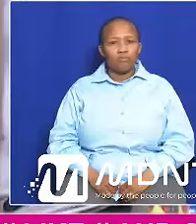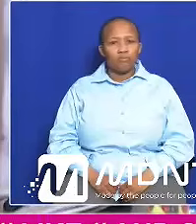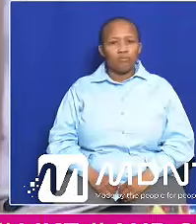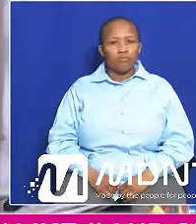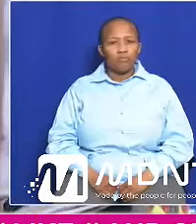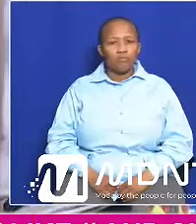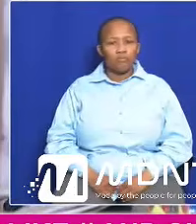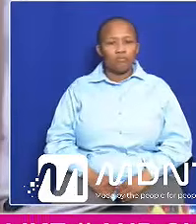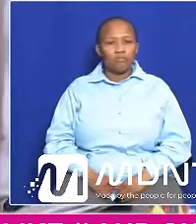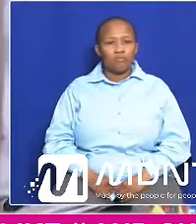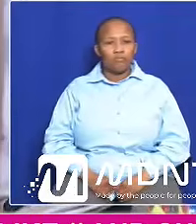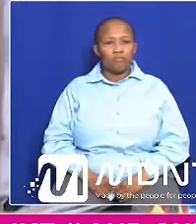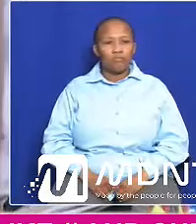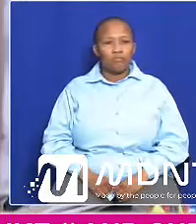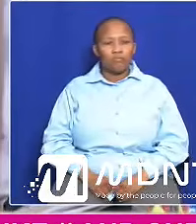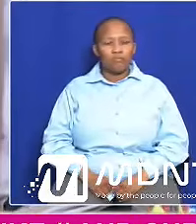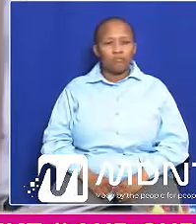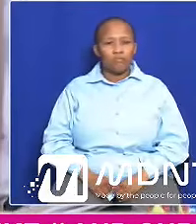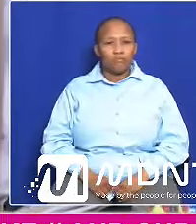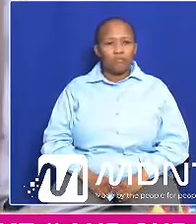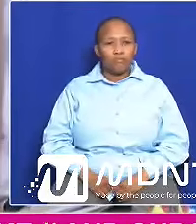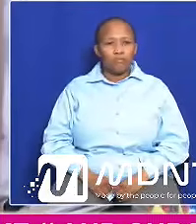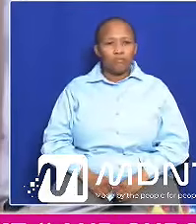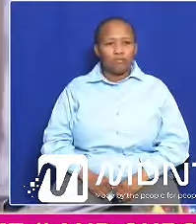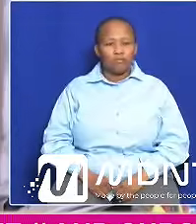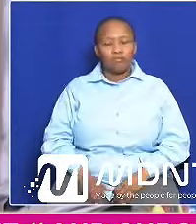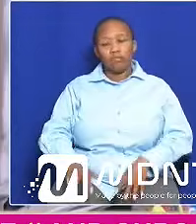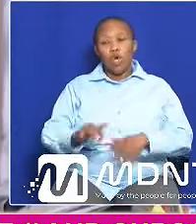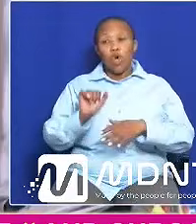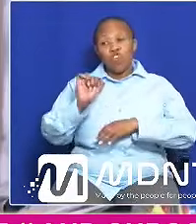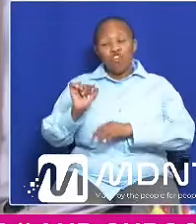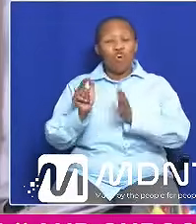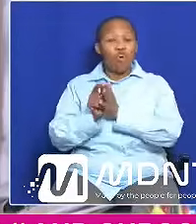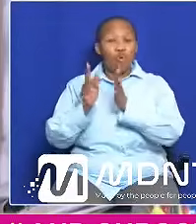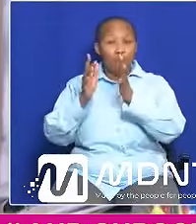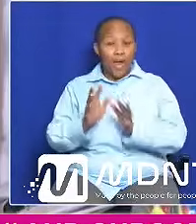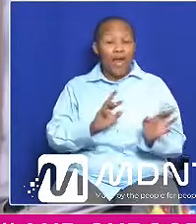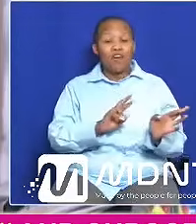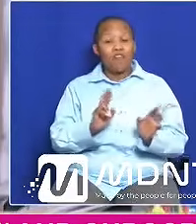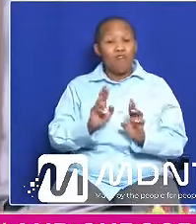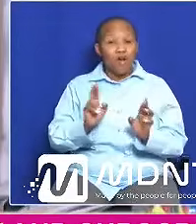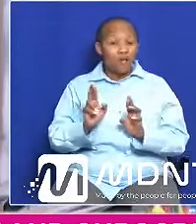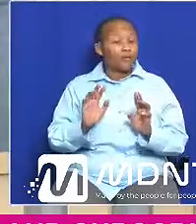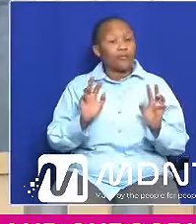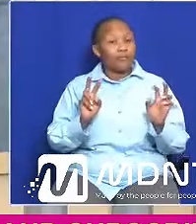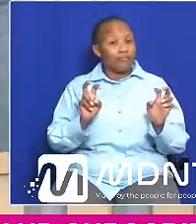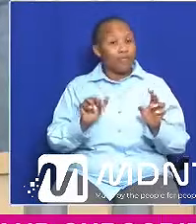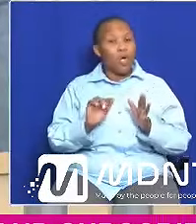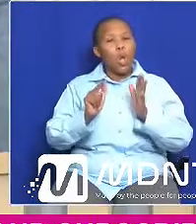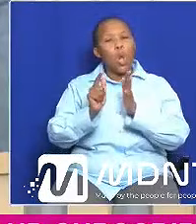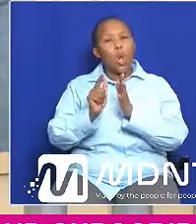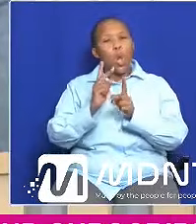that Ms. Van der Heever references, is she referencing the loan agreement that she says will be obtained from Mr. Mutsumi, or is